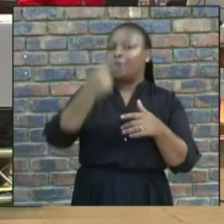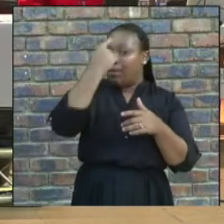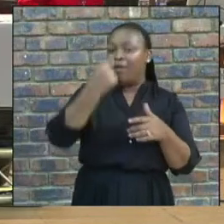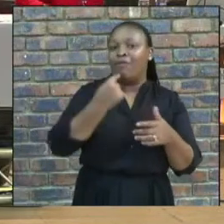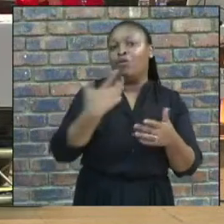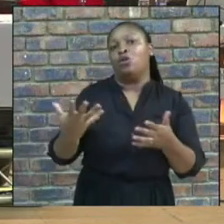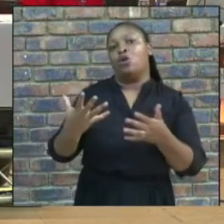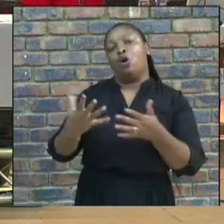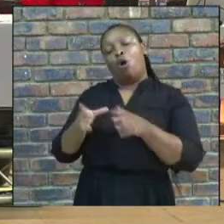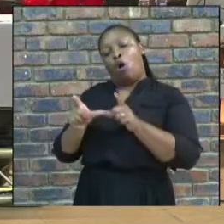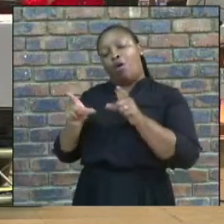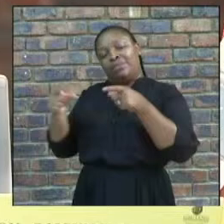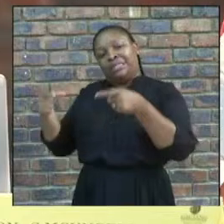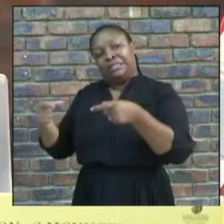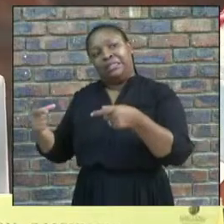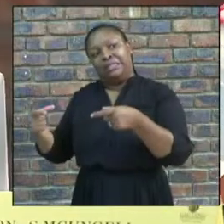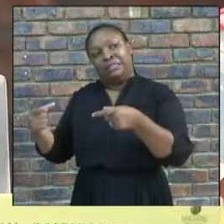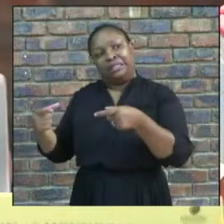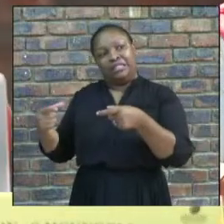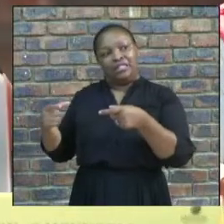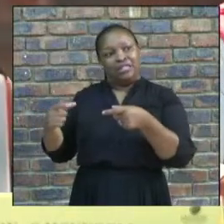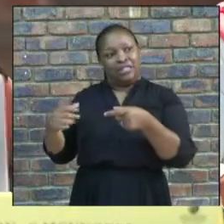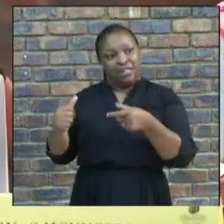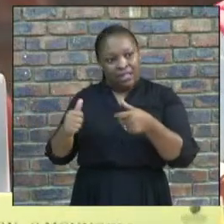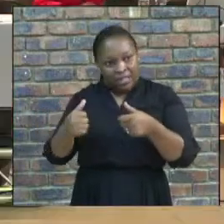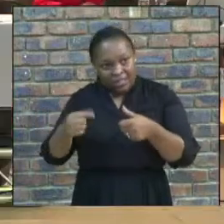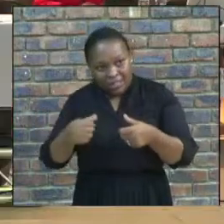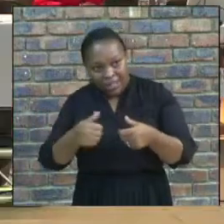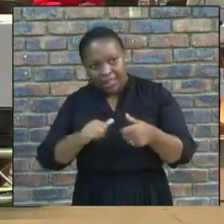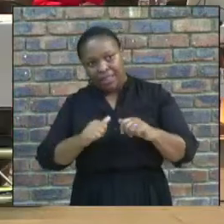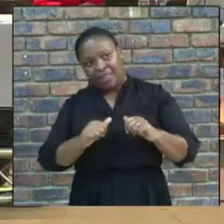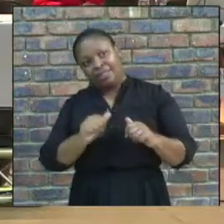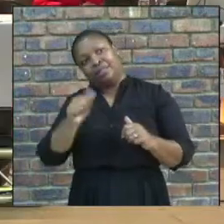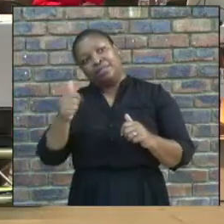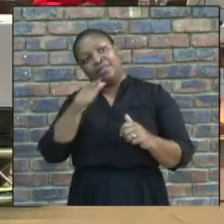Member Litwalo, member of our Portfolio Committee,